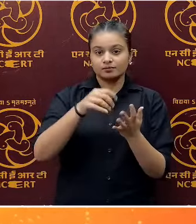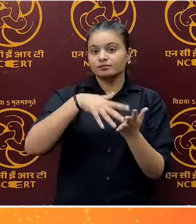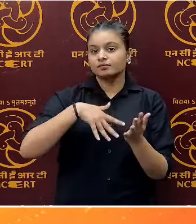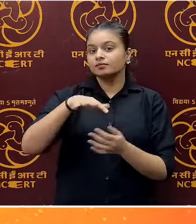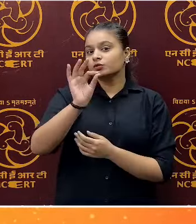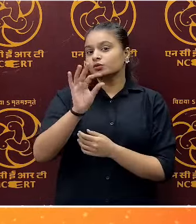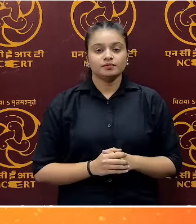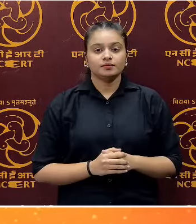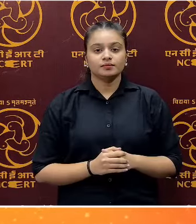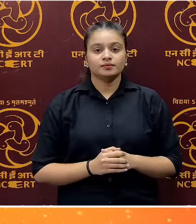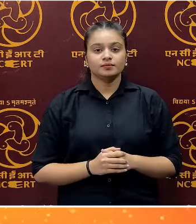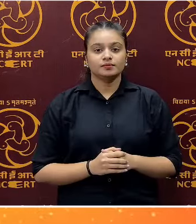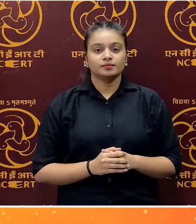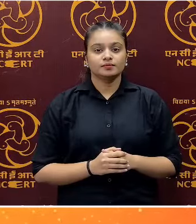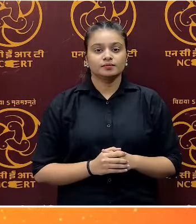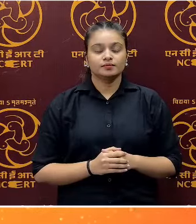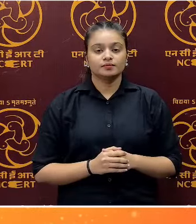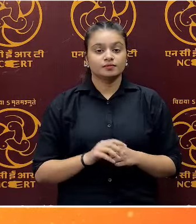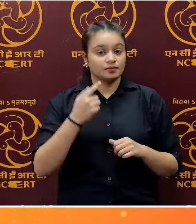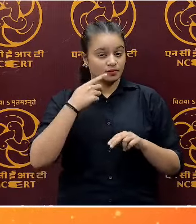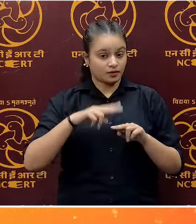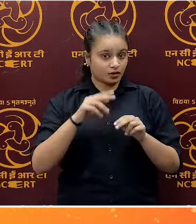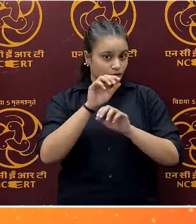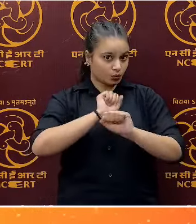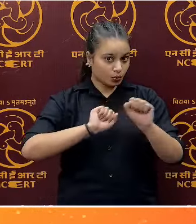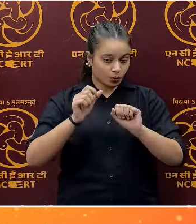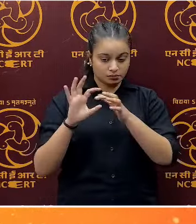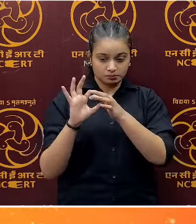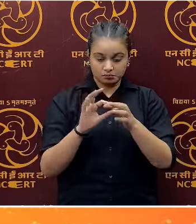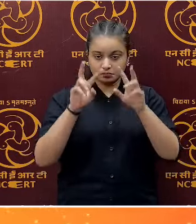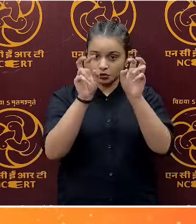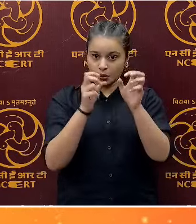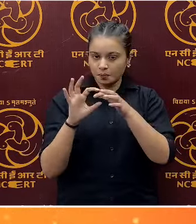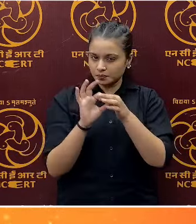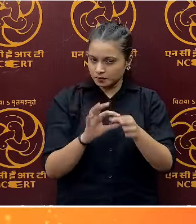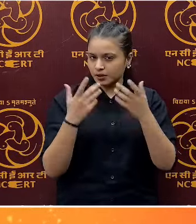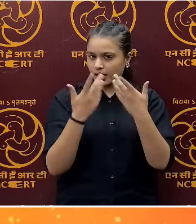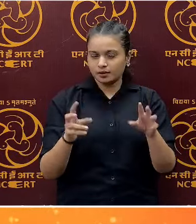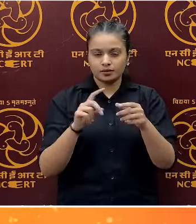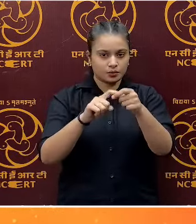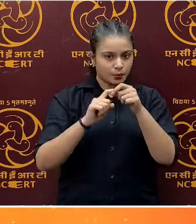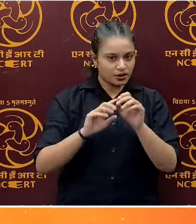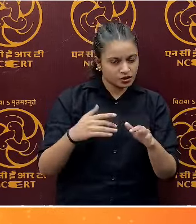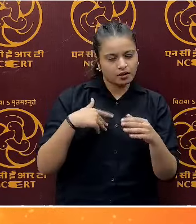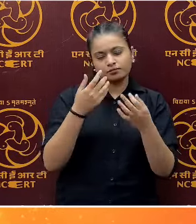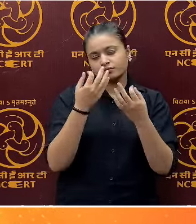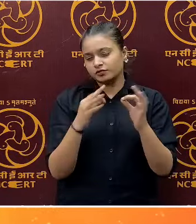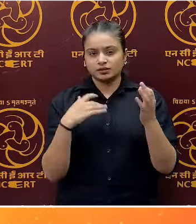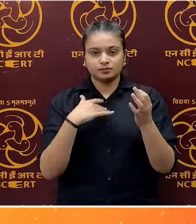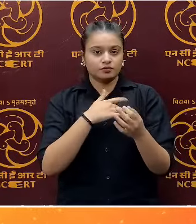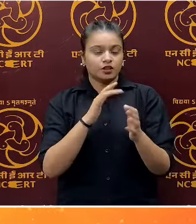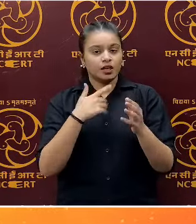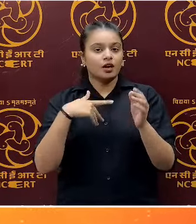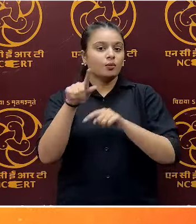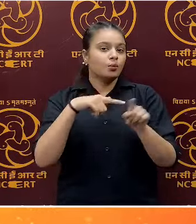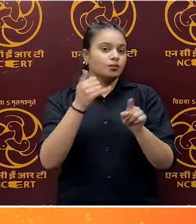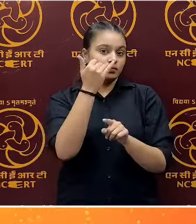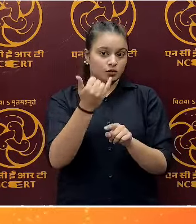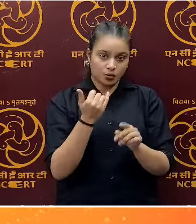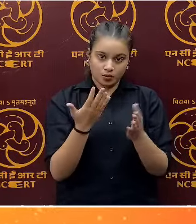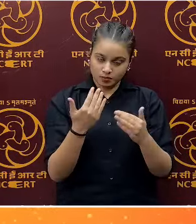is English. So, if you have questions related to the topic, please, feel free to get in touch with us. You can give us a call